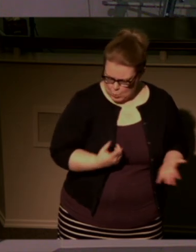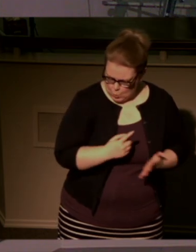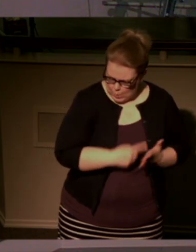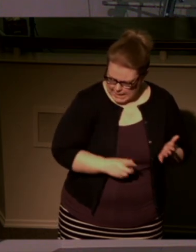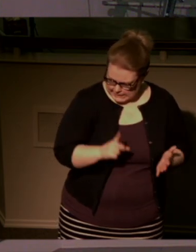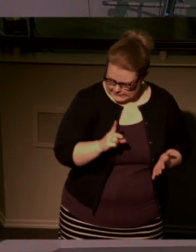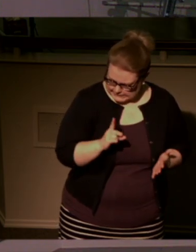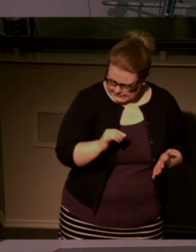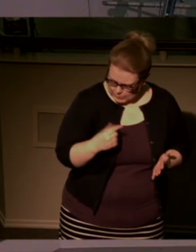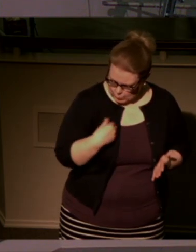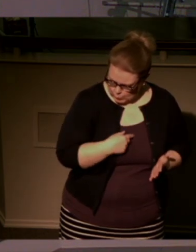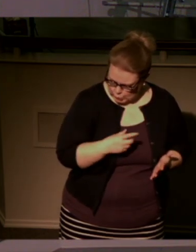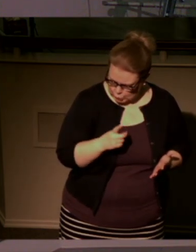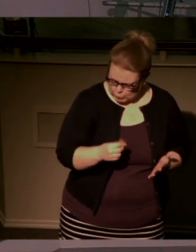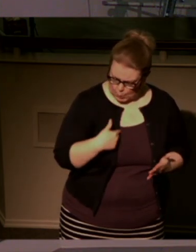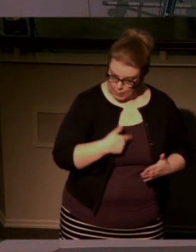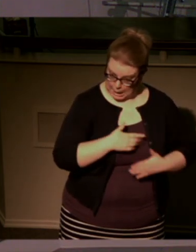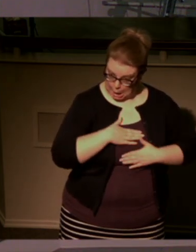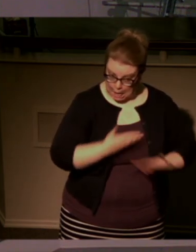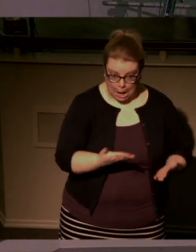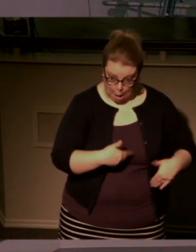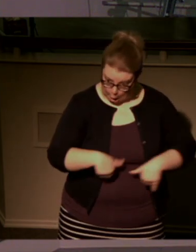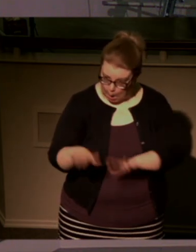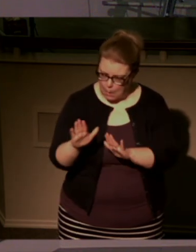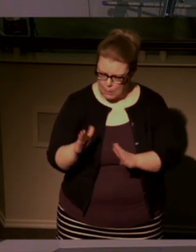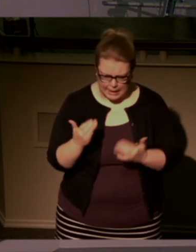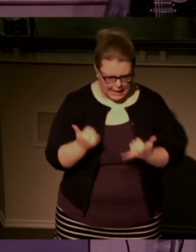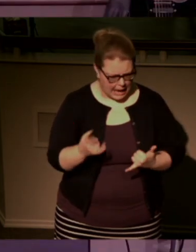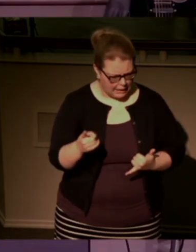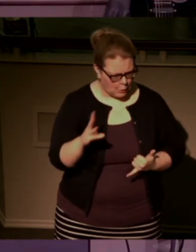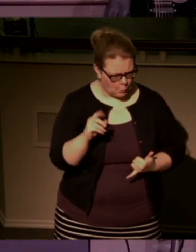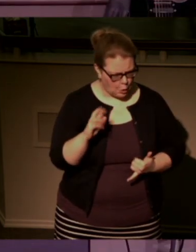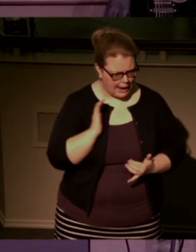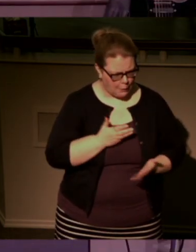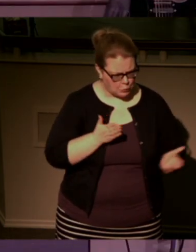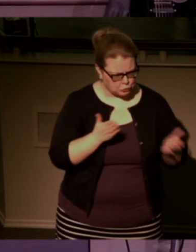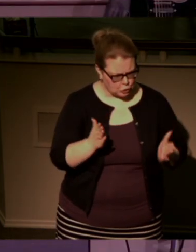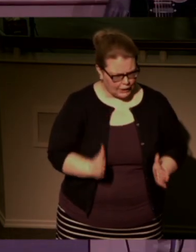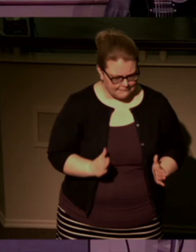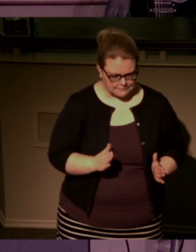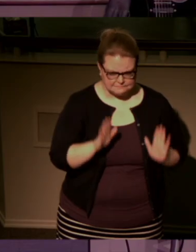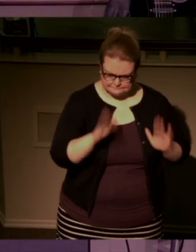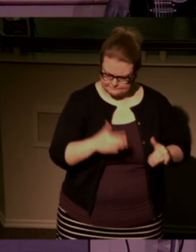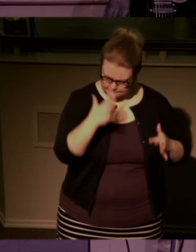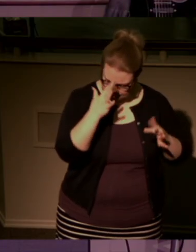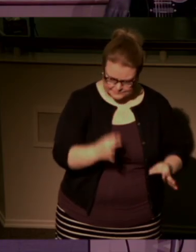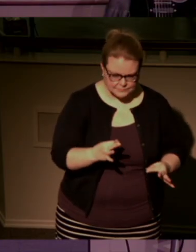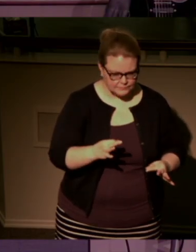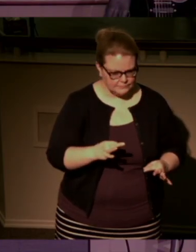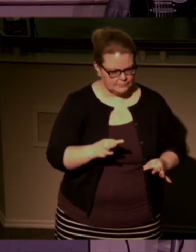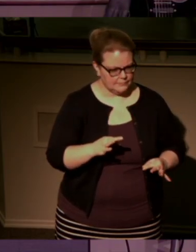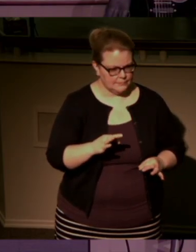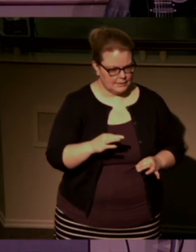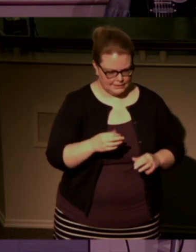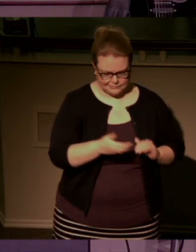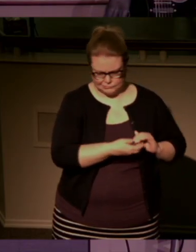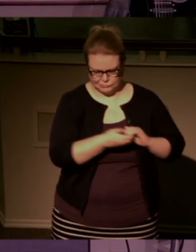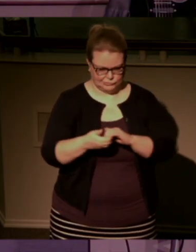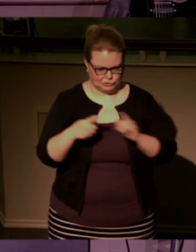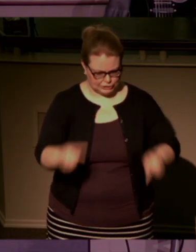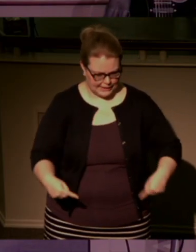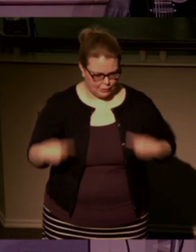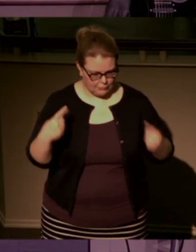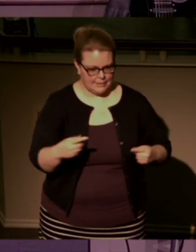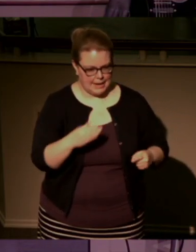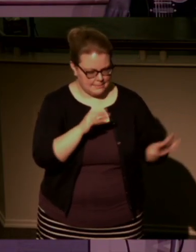done, that we have let Israel go from serving us? So he made ready his chariot and took his army with him, and took